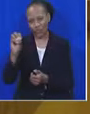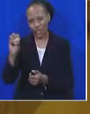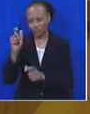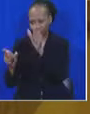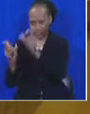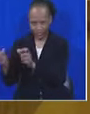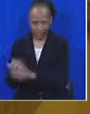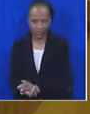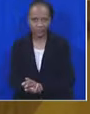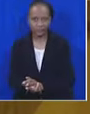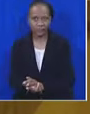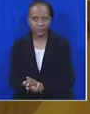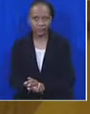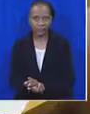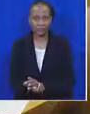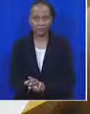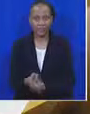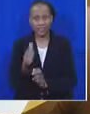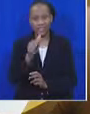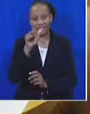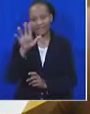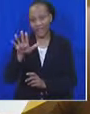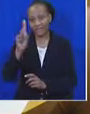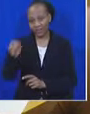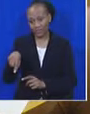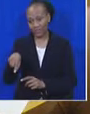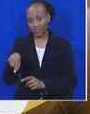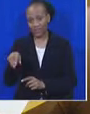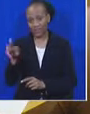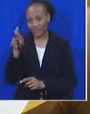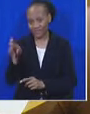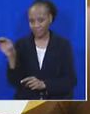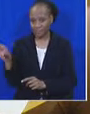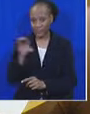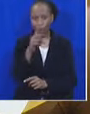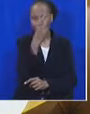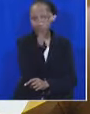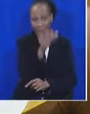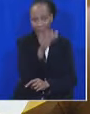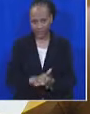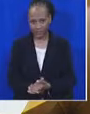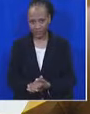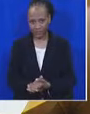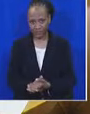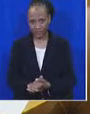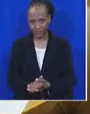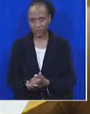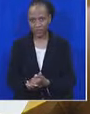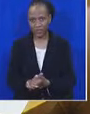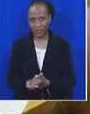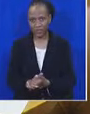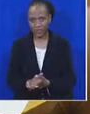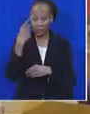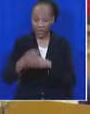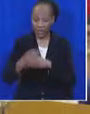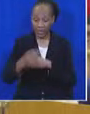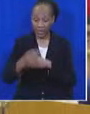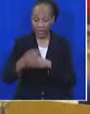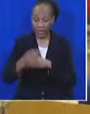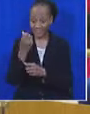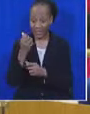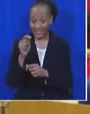63,000 rands per student per year. The Parliamentary Budget Office illustrates that over the next years, that amount